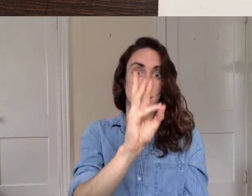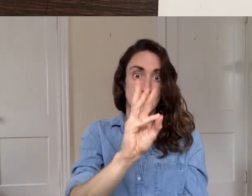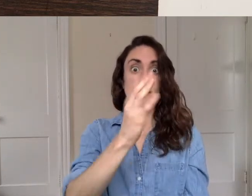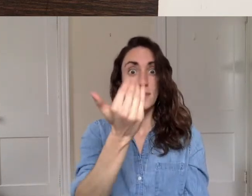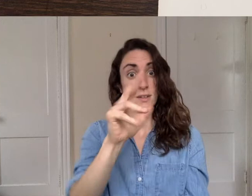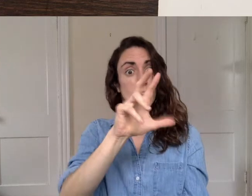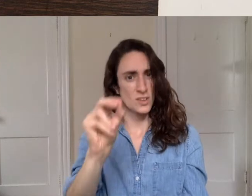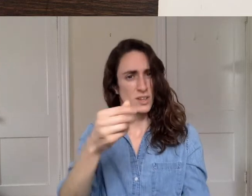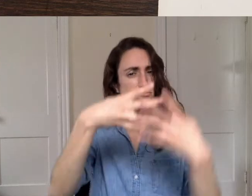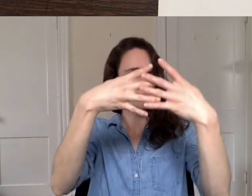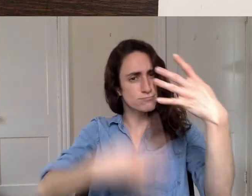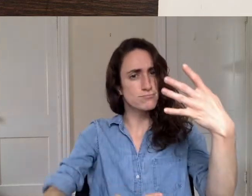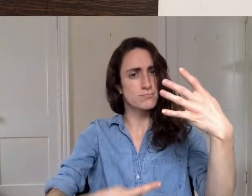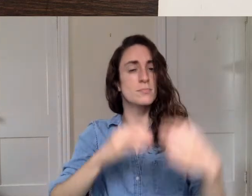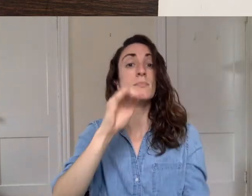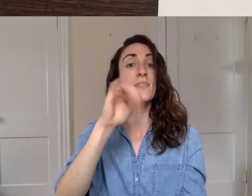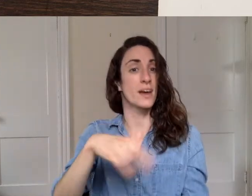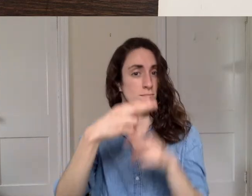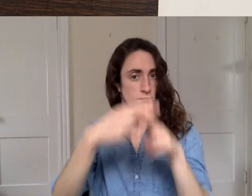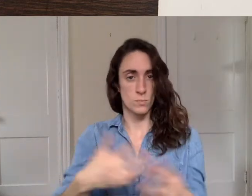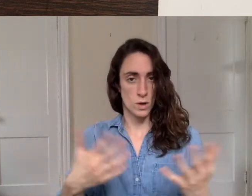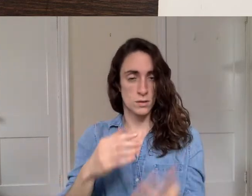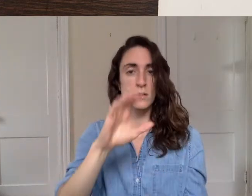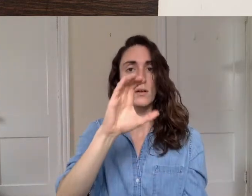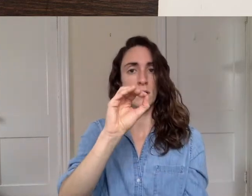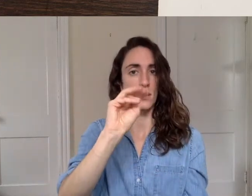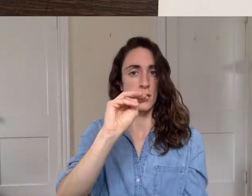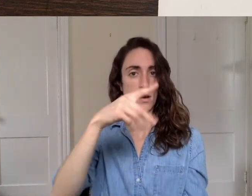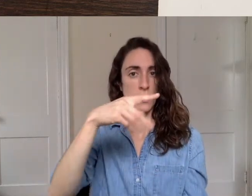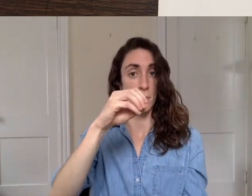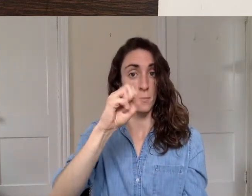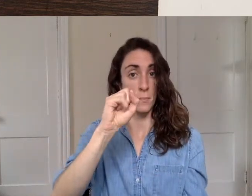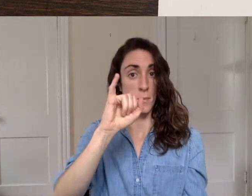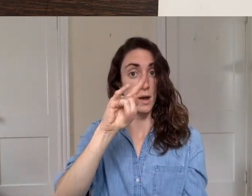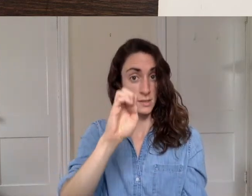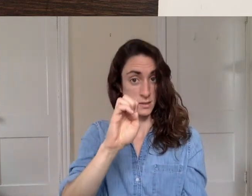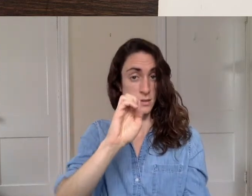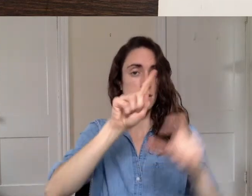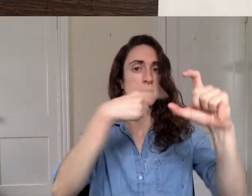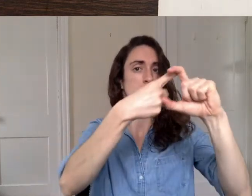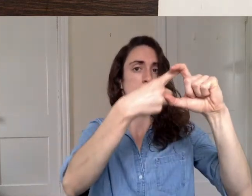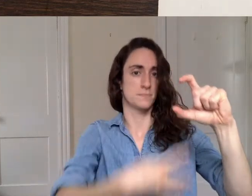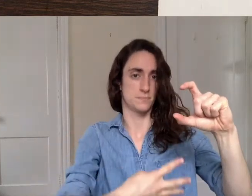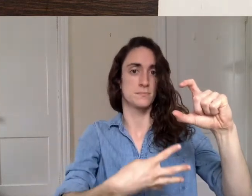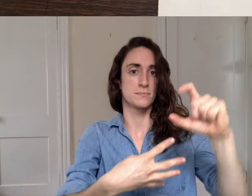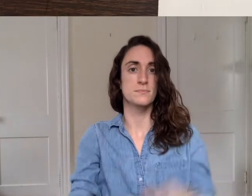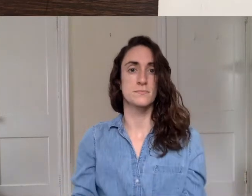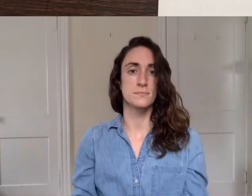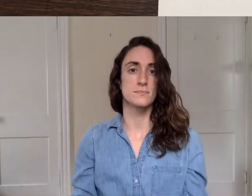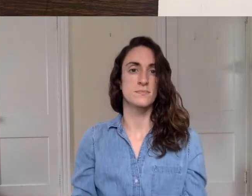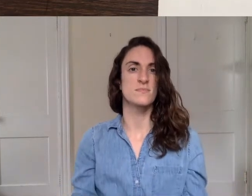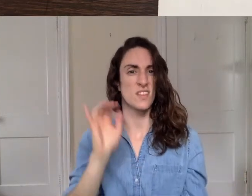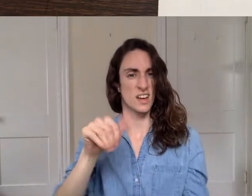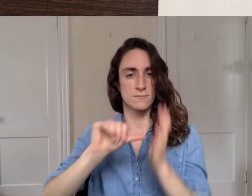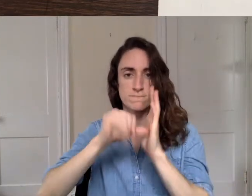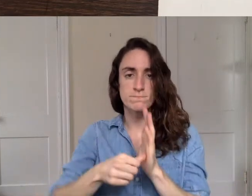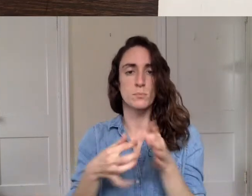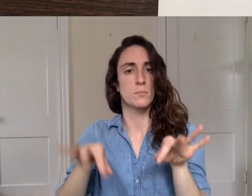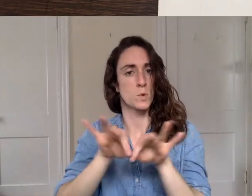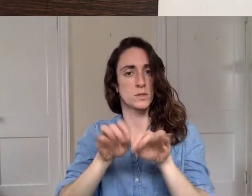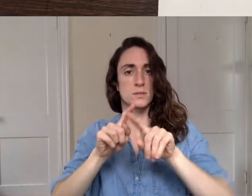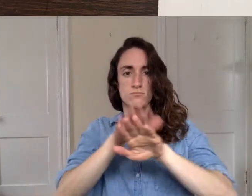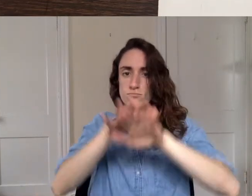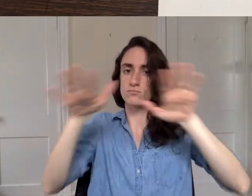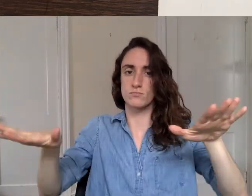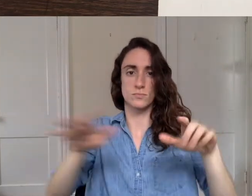factors 1, 2, 5, and 10, and 30 has factors 1, 2, 3, 5, 6, 10, 15, and 30. Numbers like that,